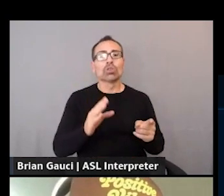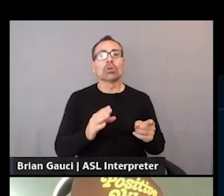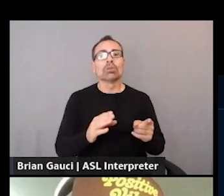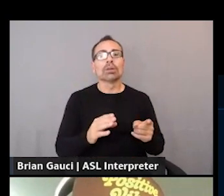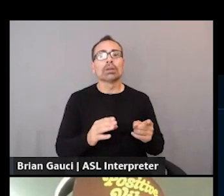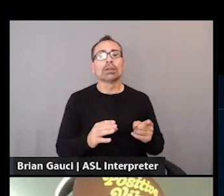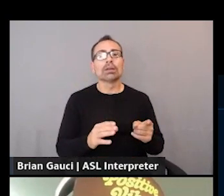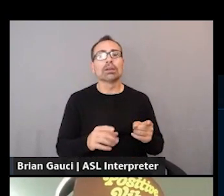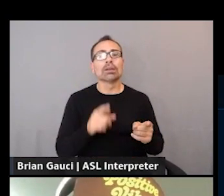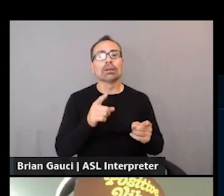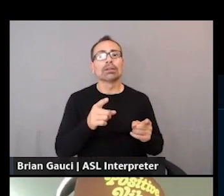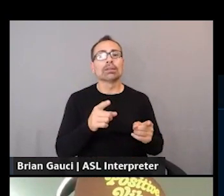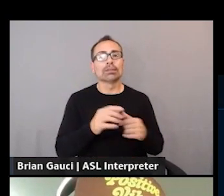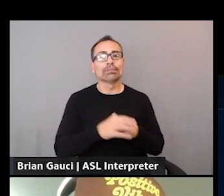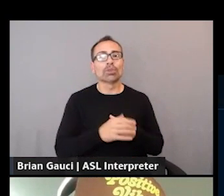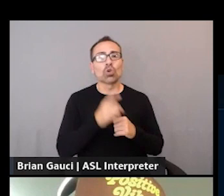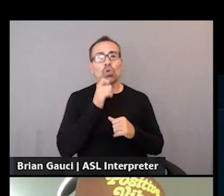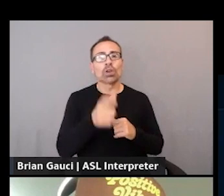Yeah, it's like, who are you?